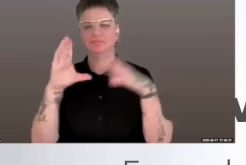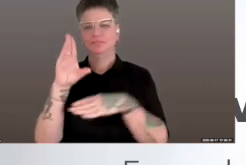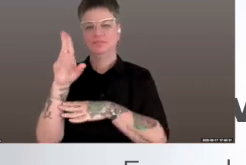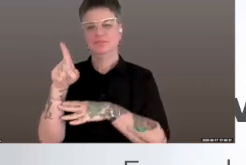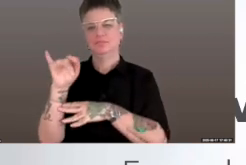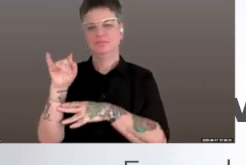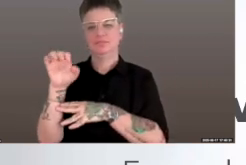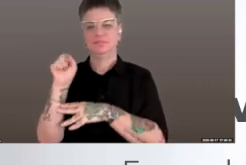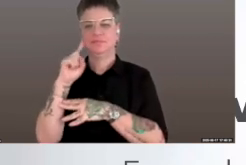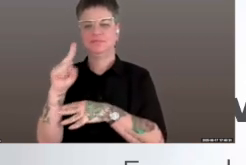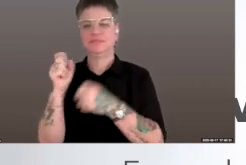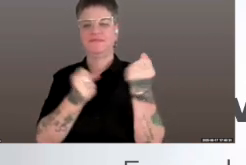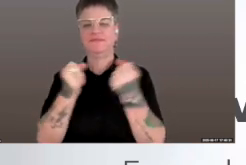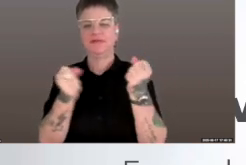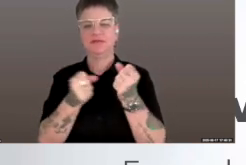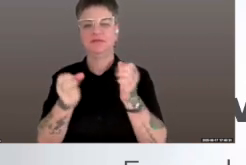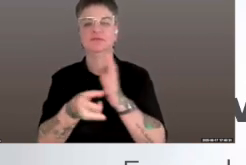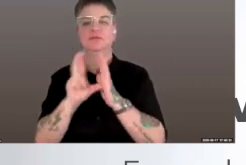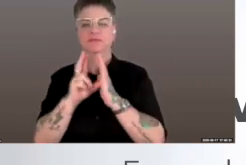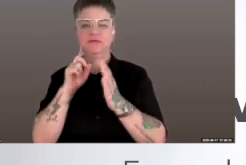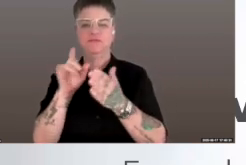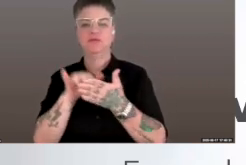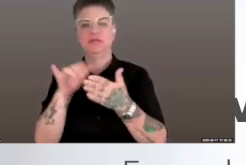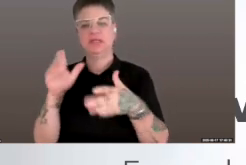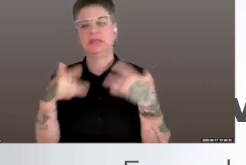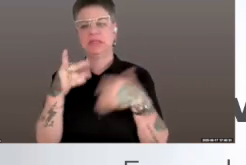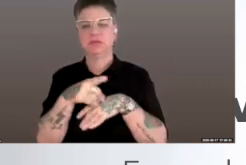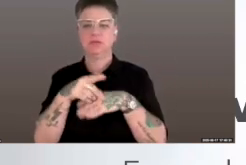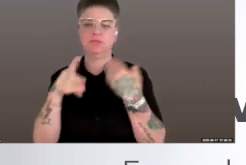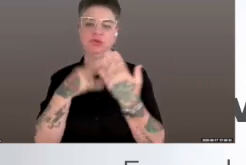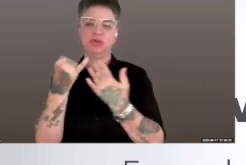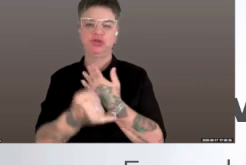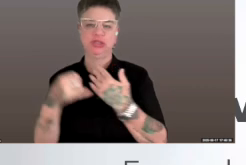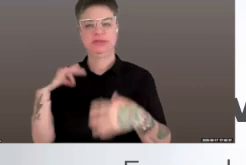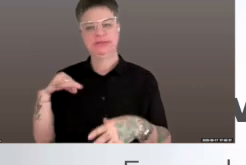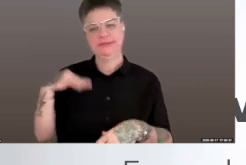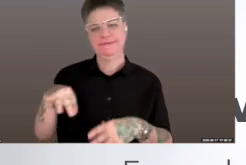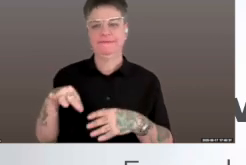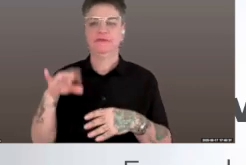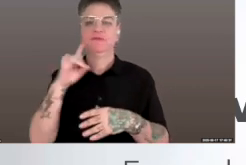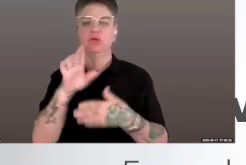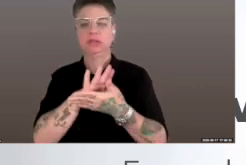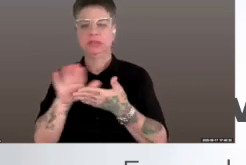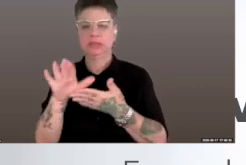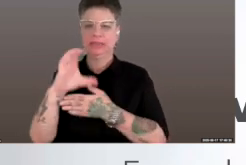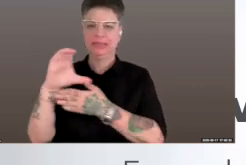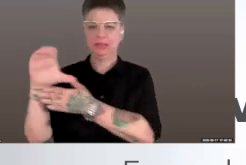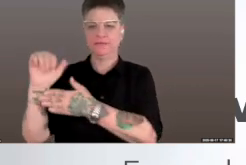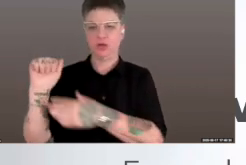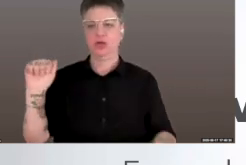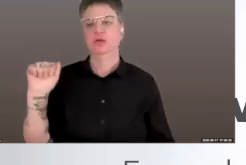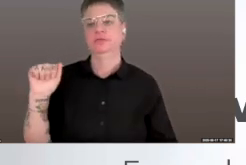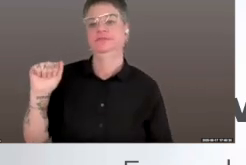for non-scrap incentives. By enabling both a scrap and a non-scrap option, consumers would be able to build